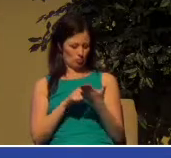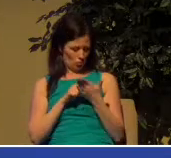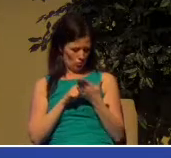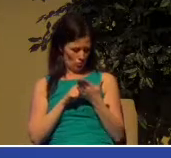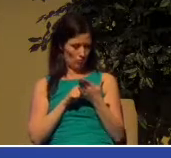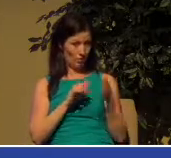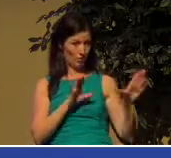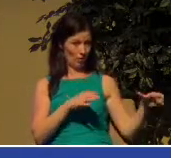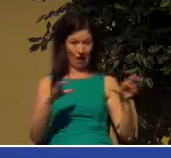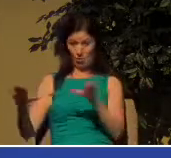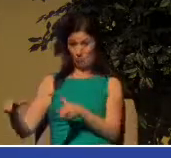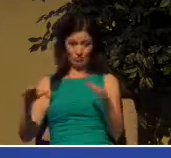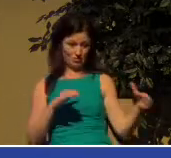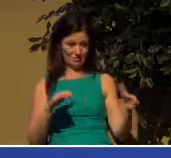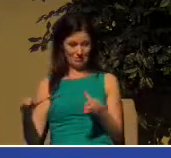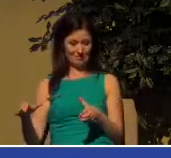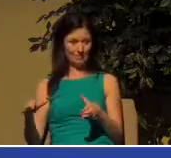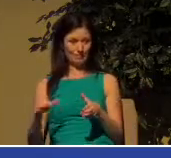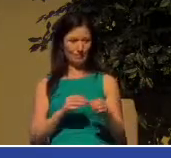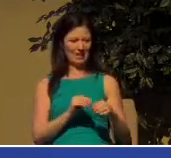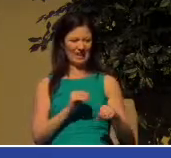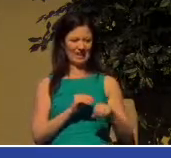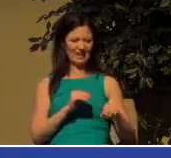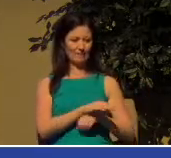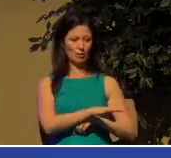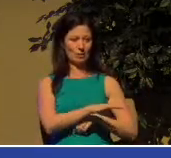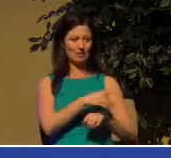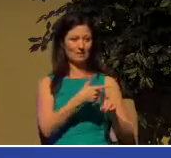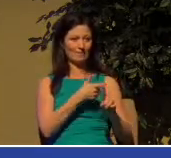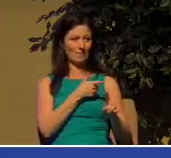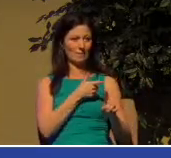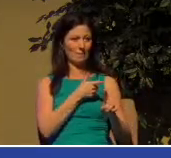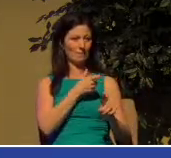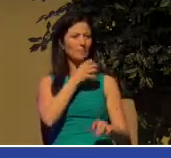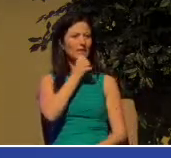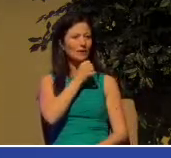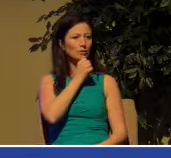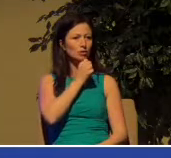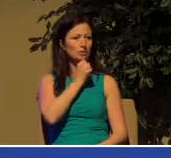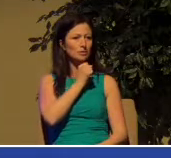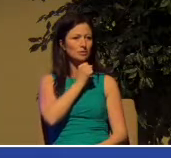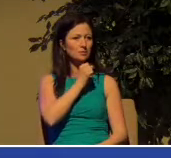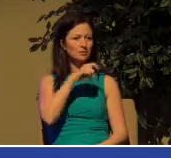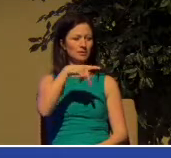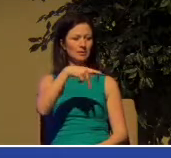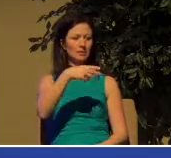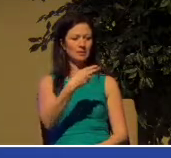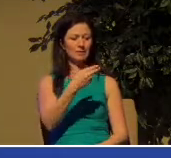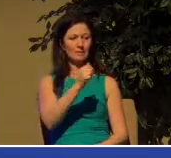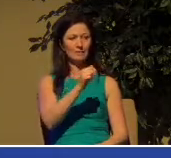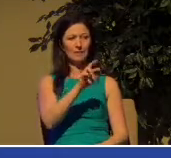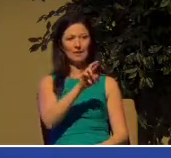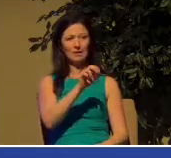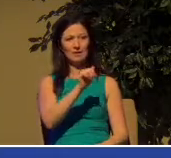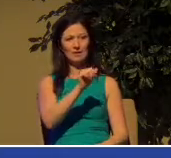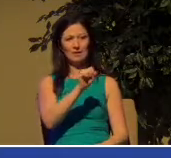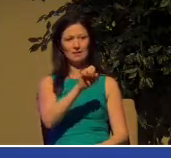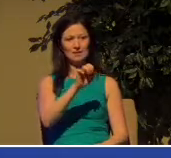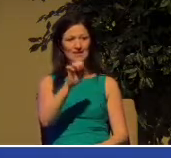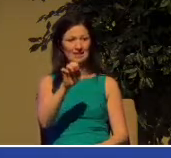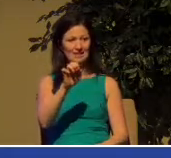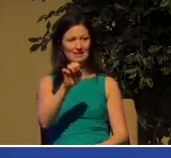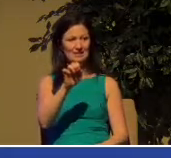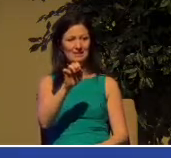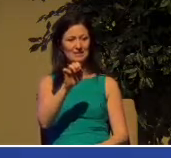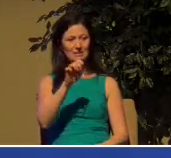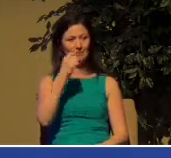by the Pharisees and the elders when Pontius Pilate said, "I'll give you a choice between Jesus,